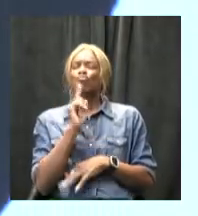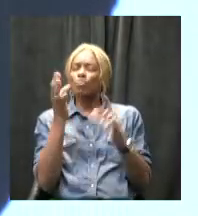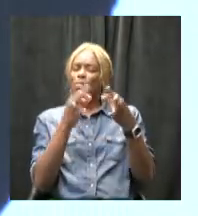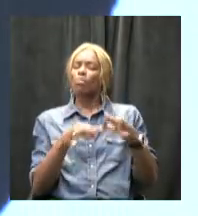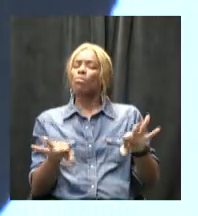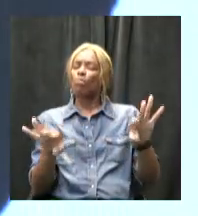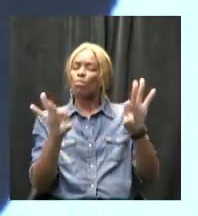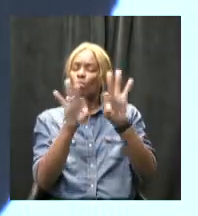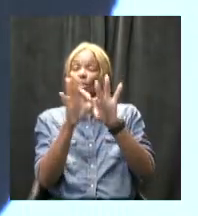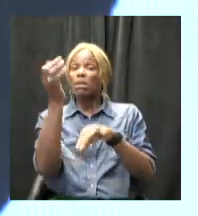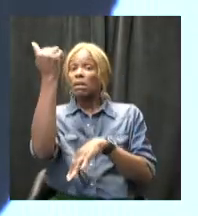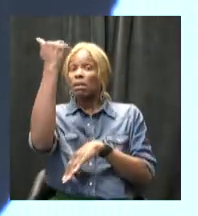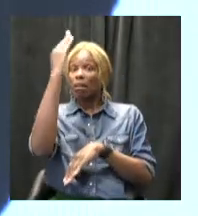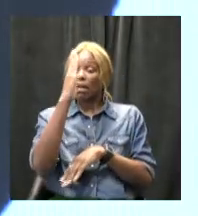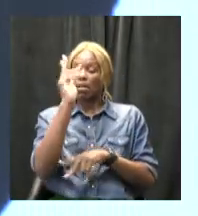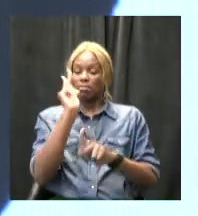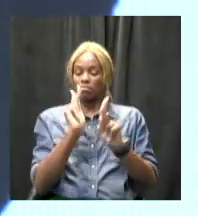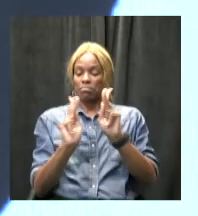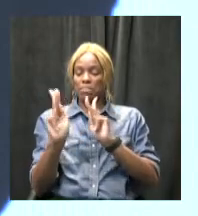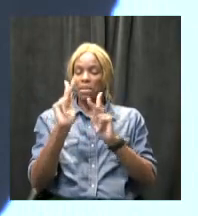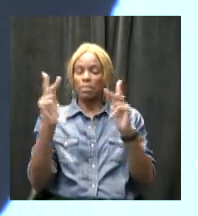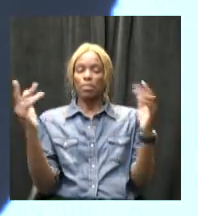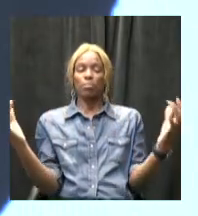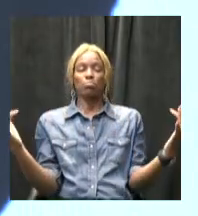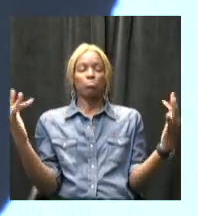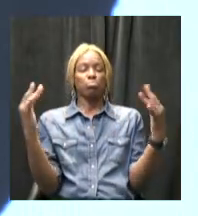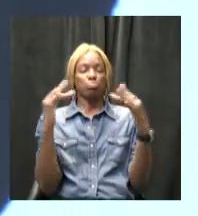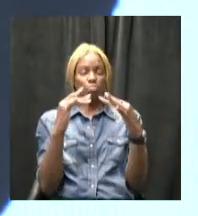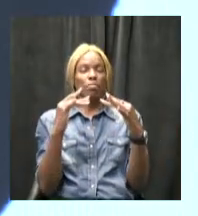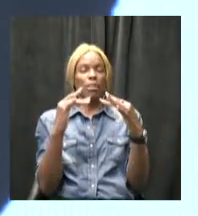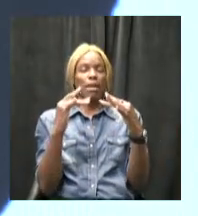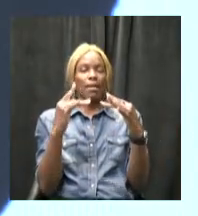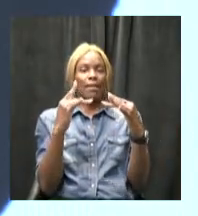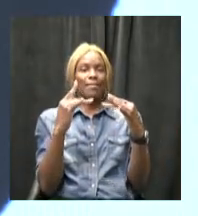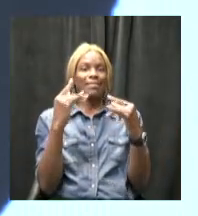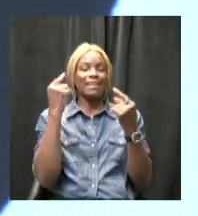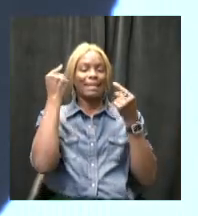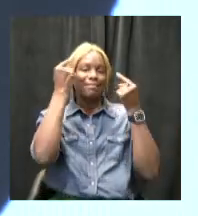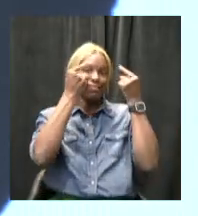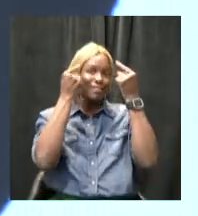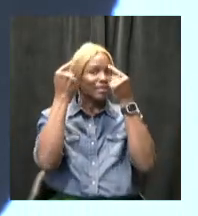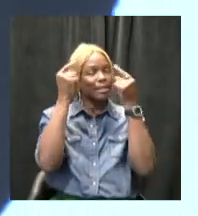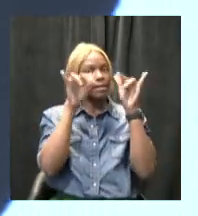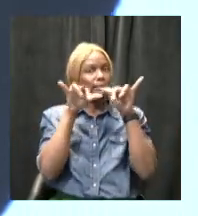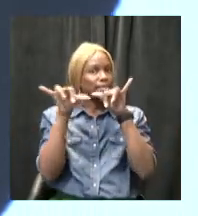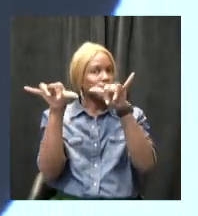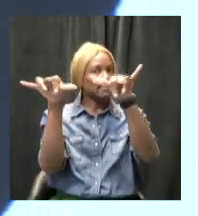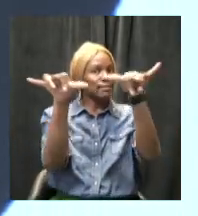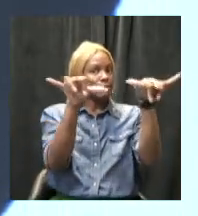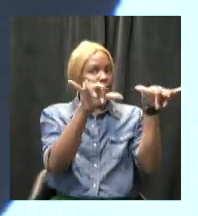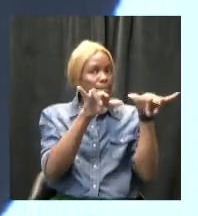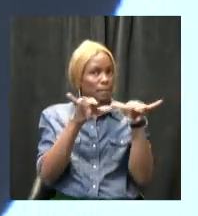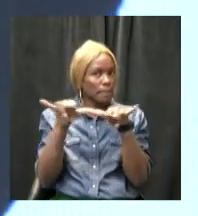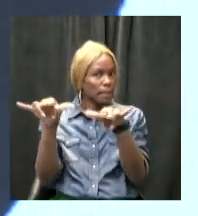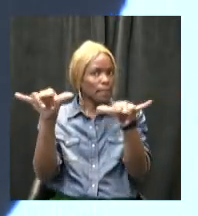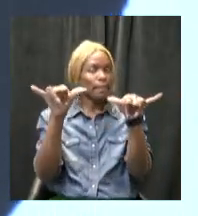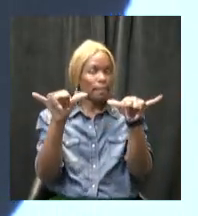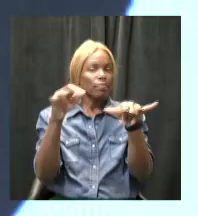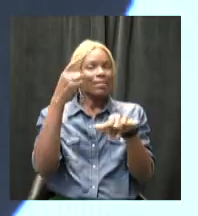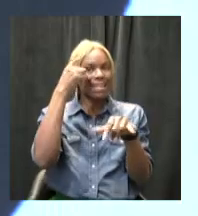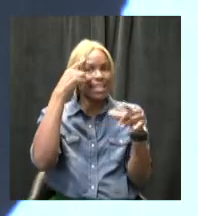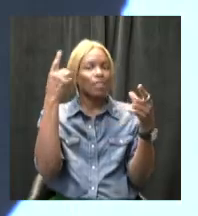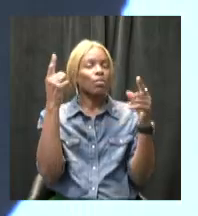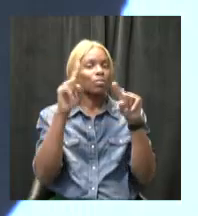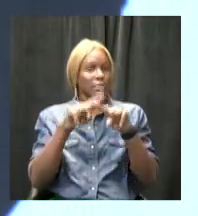when God's people get on the same page. I love the way